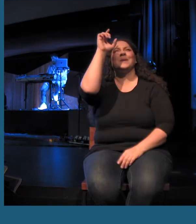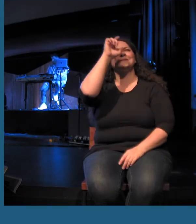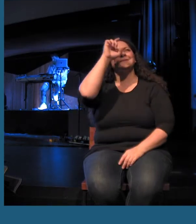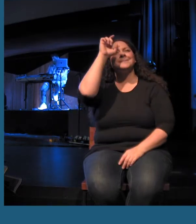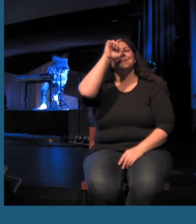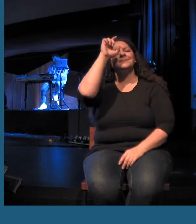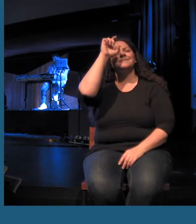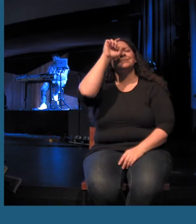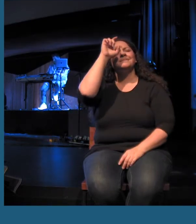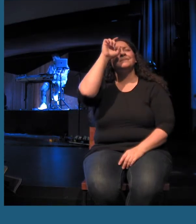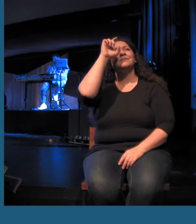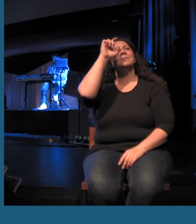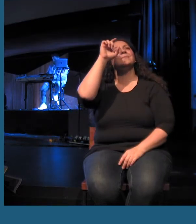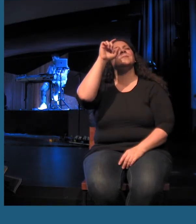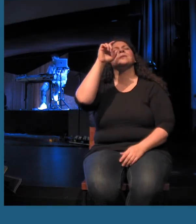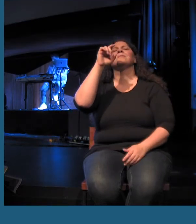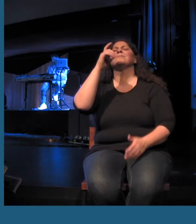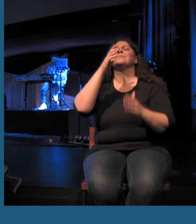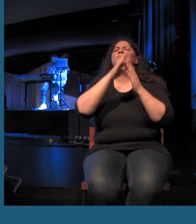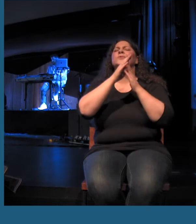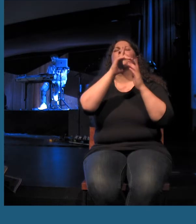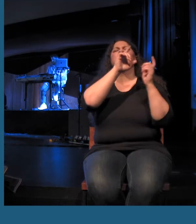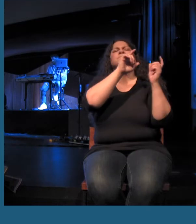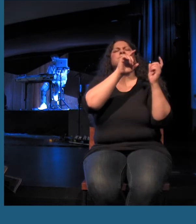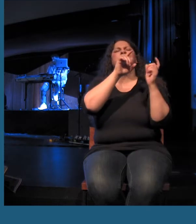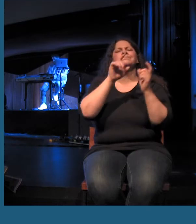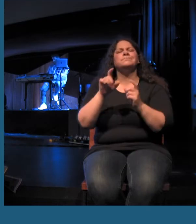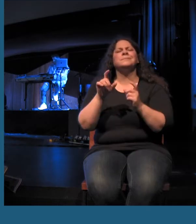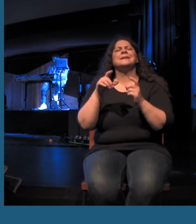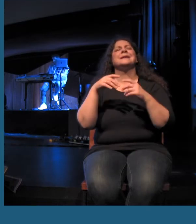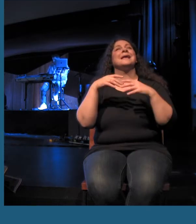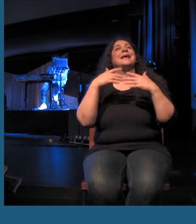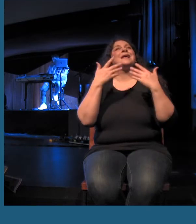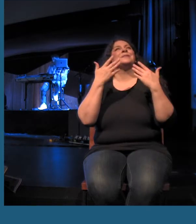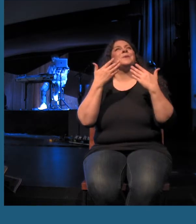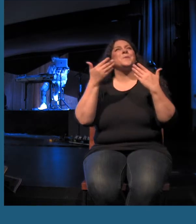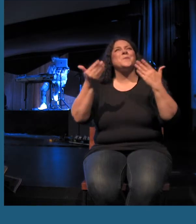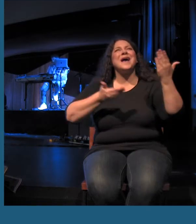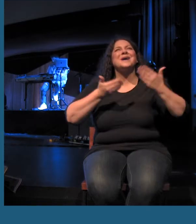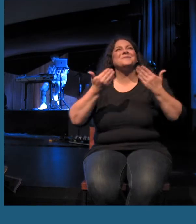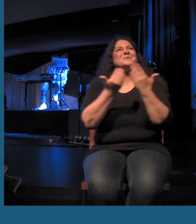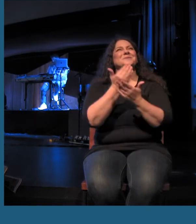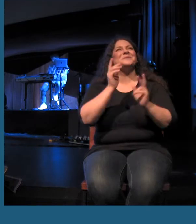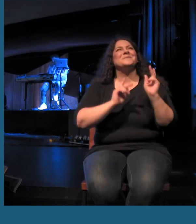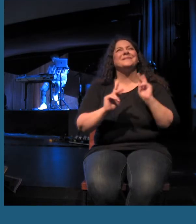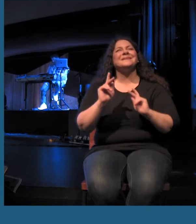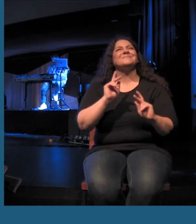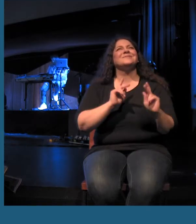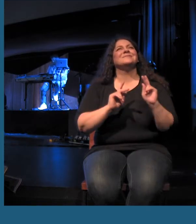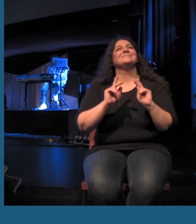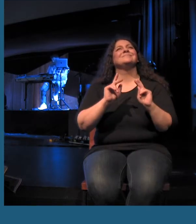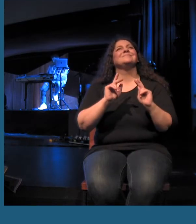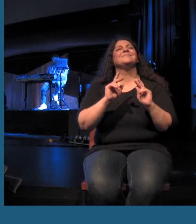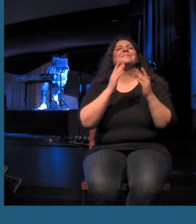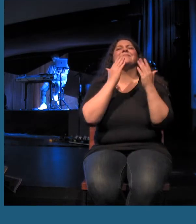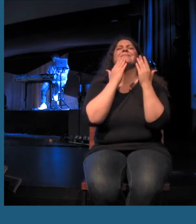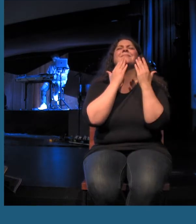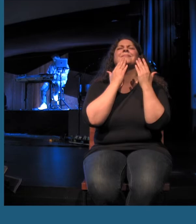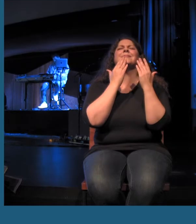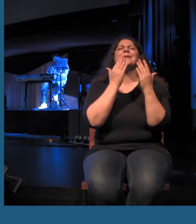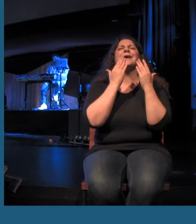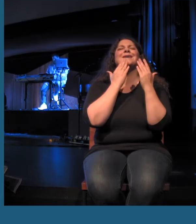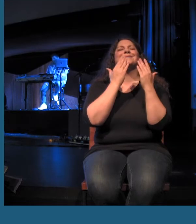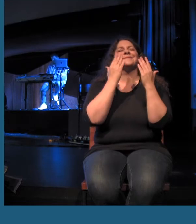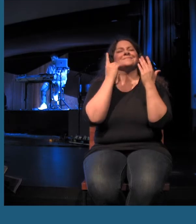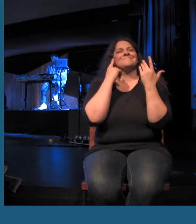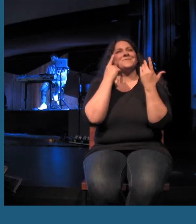give them just the abundance ability to welcome the new people that will be joining them. And thank you for the